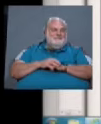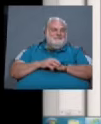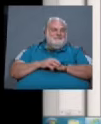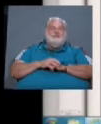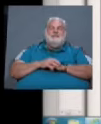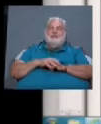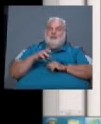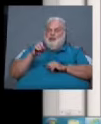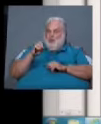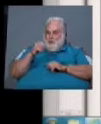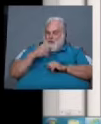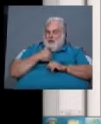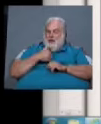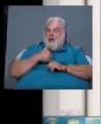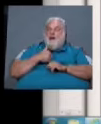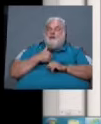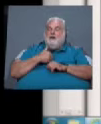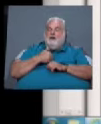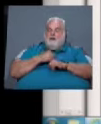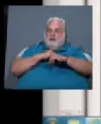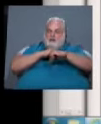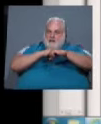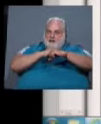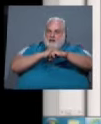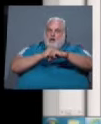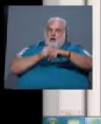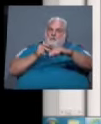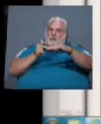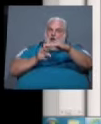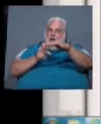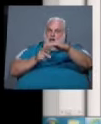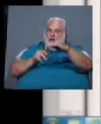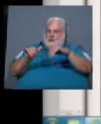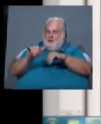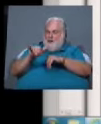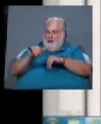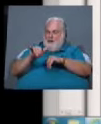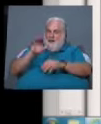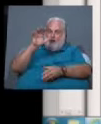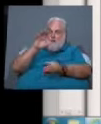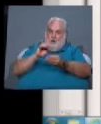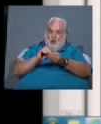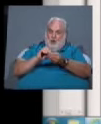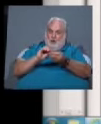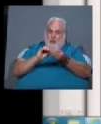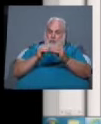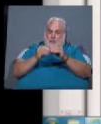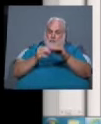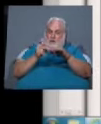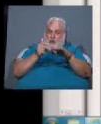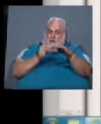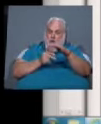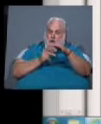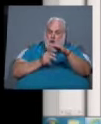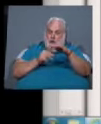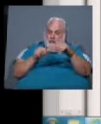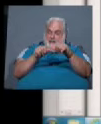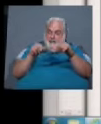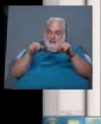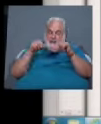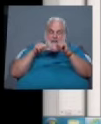Yes, they do have some covered parking. And Director Adcock, the total number of spaces.